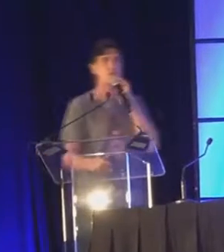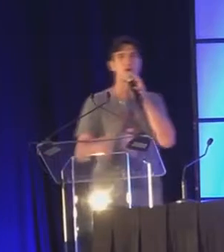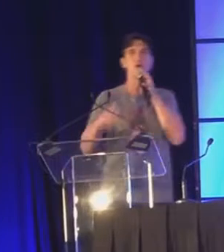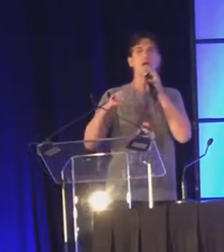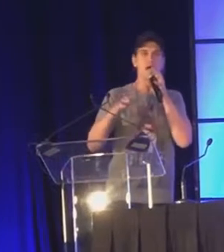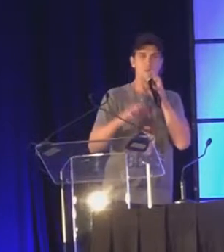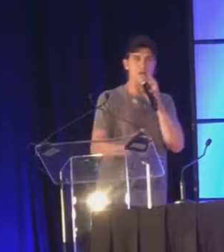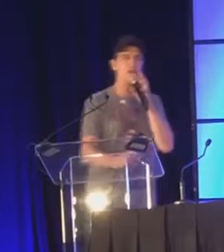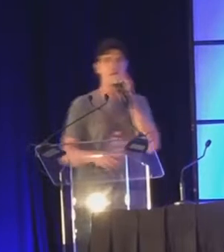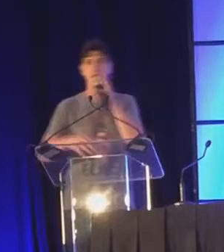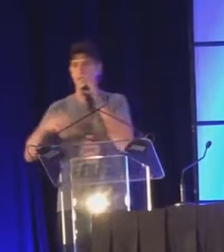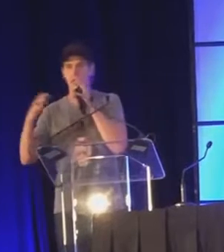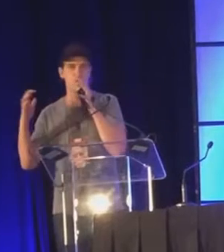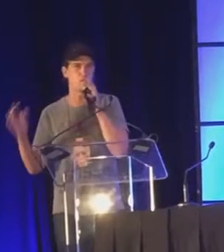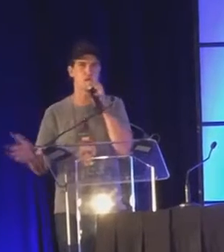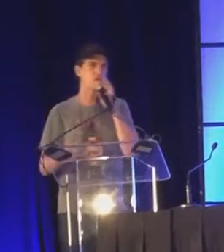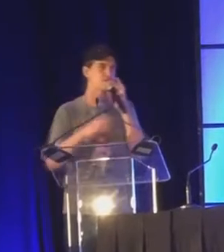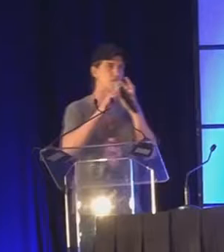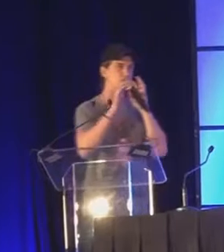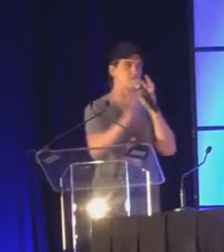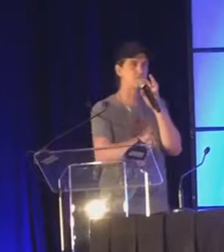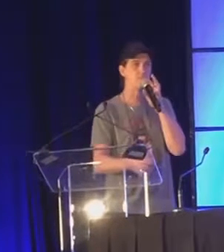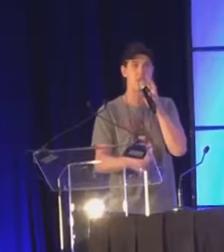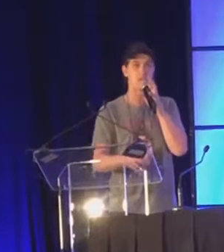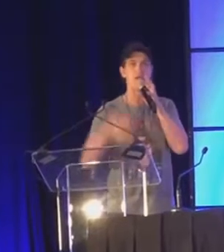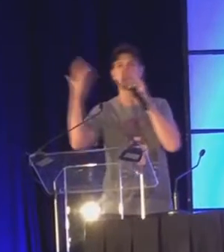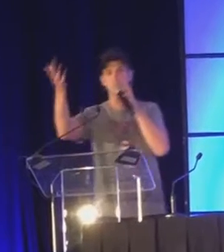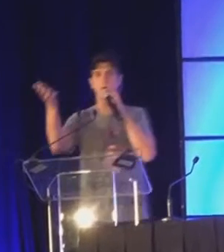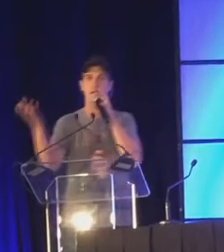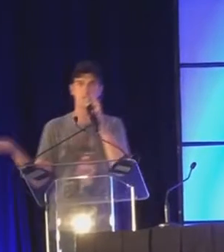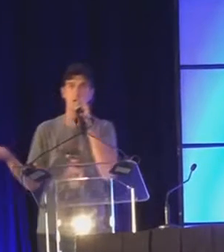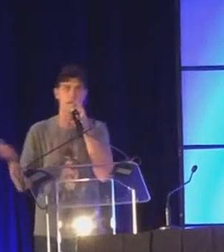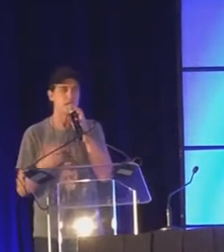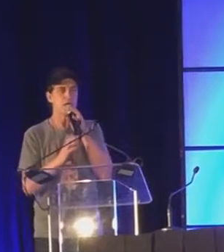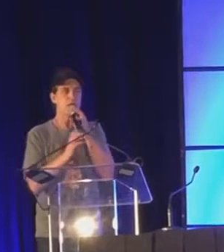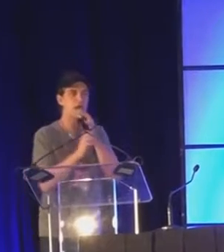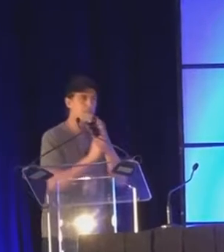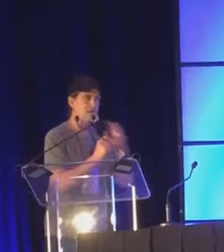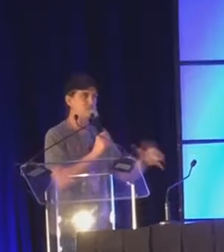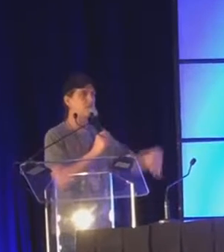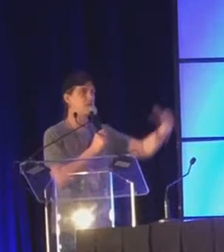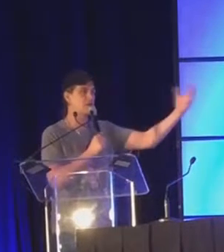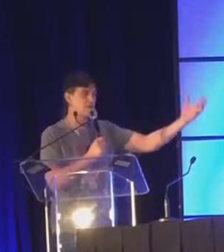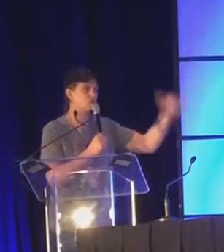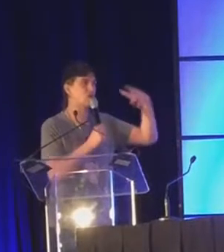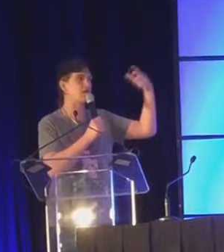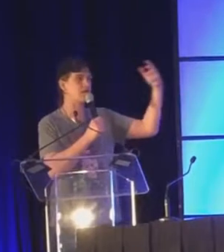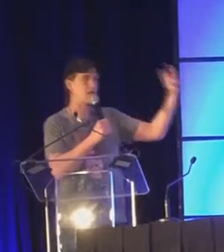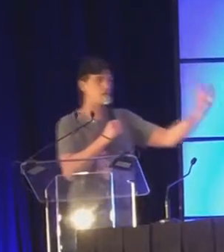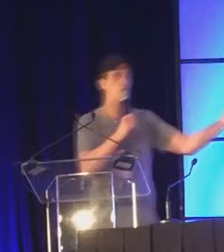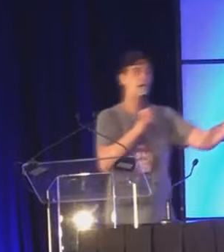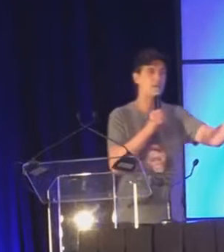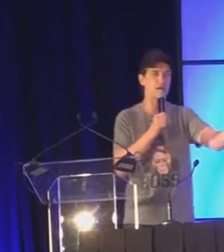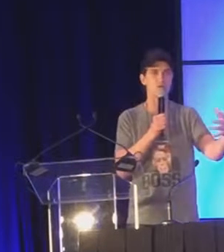Film Festival and maybe, you know, Warner's or Miramax, which Miramax bought it, and it's going to be on the big